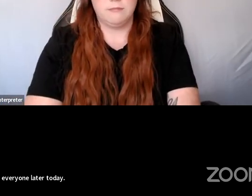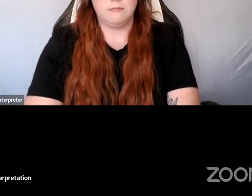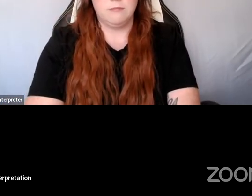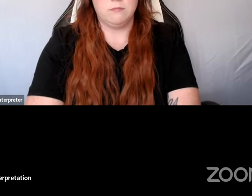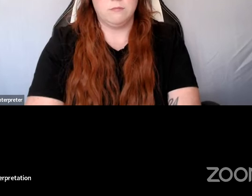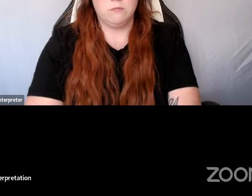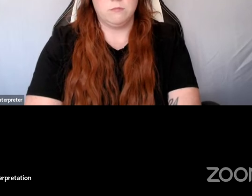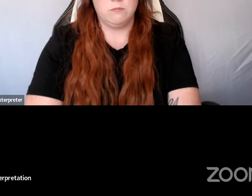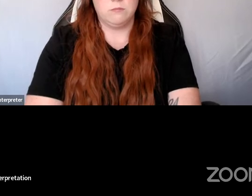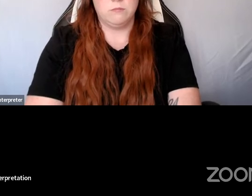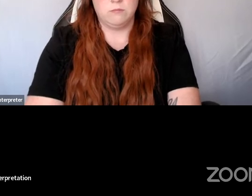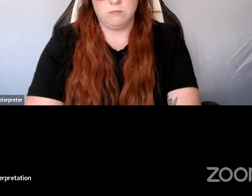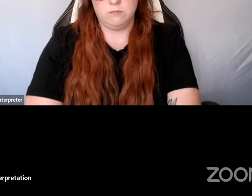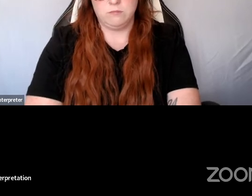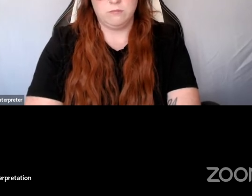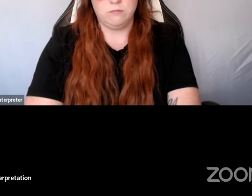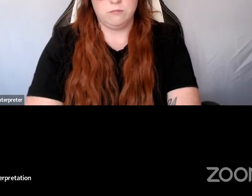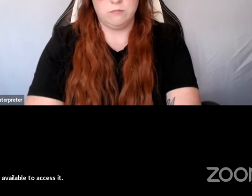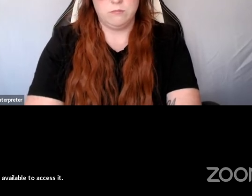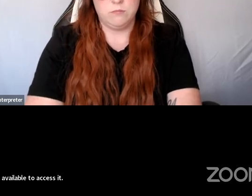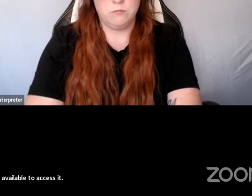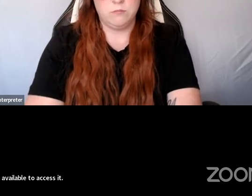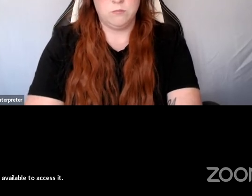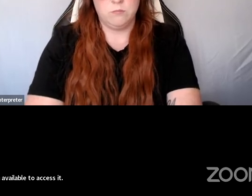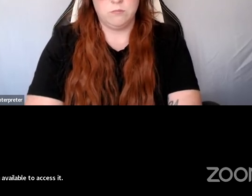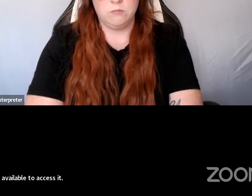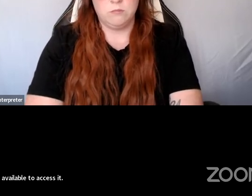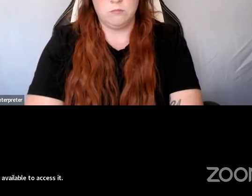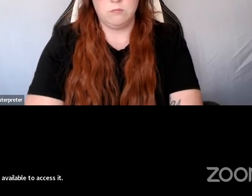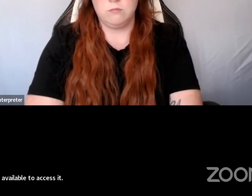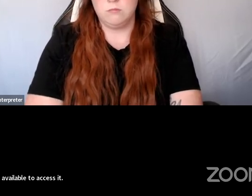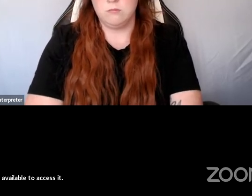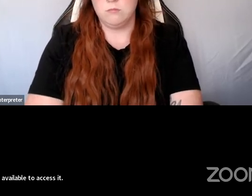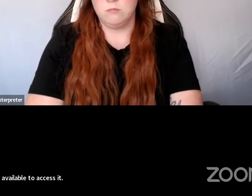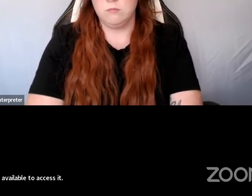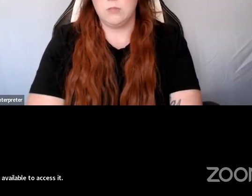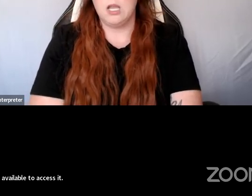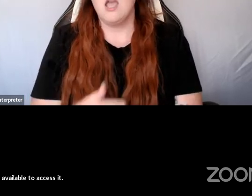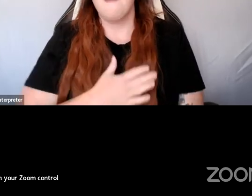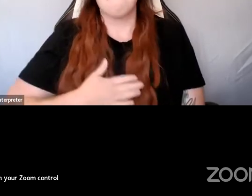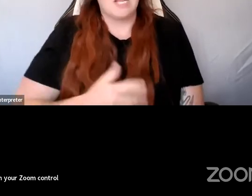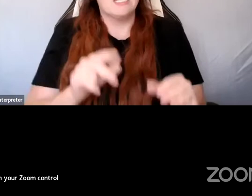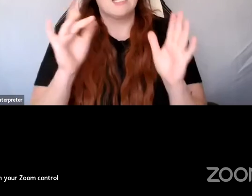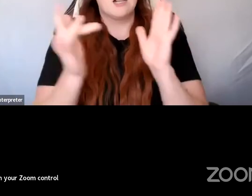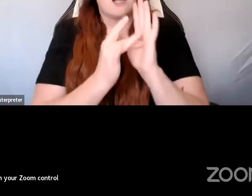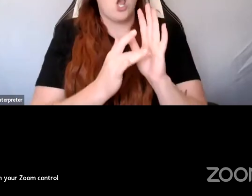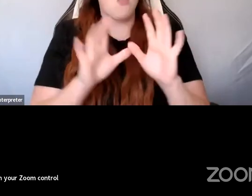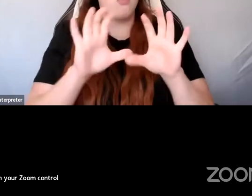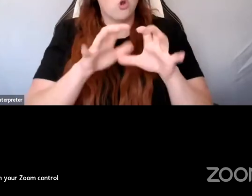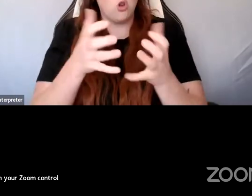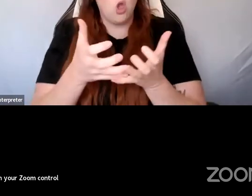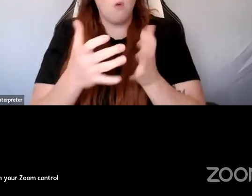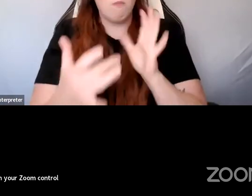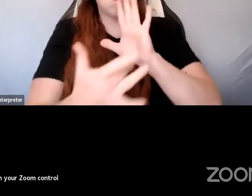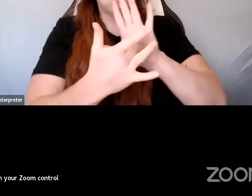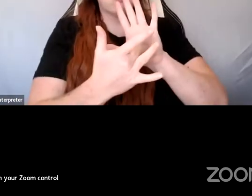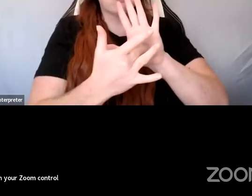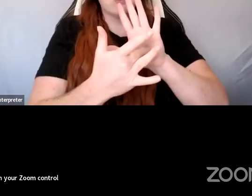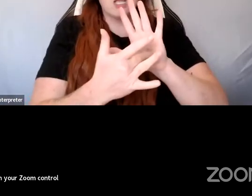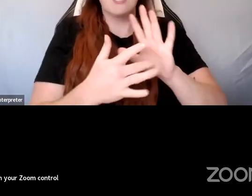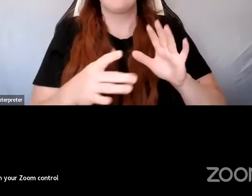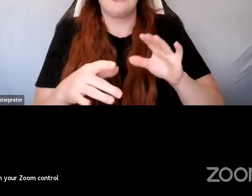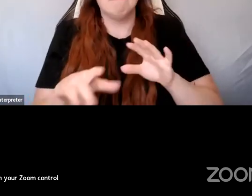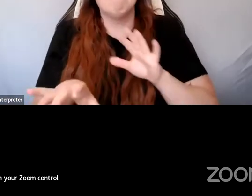to access it please click on the globe icon in your Zoom control panel and select American Sign Language